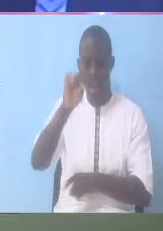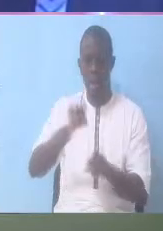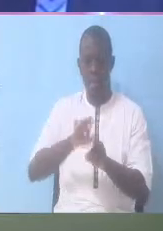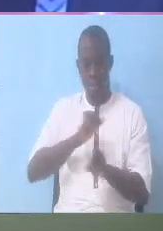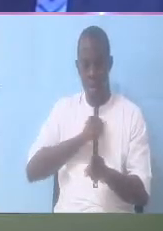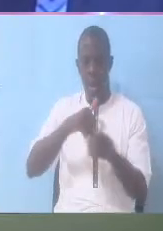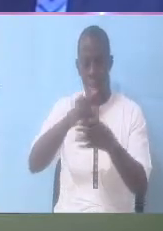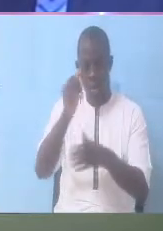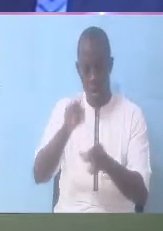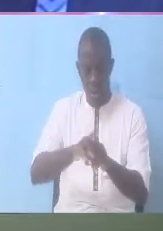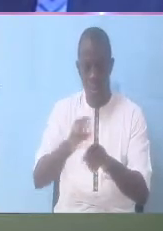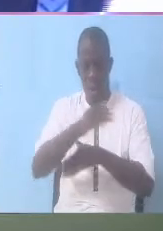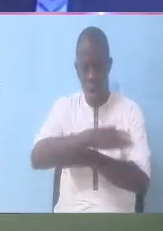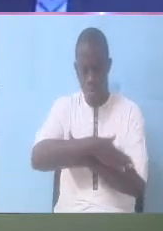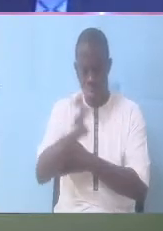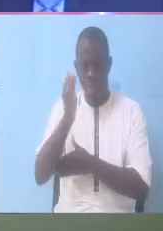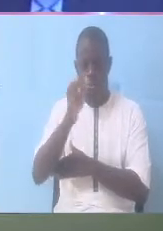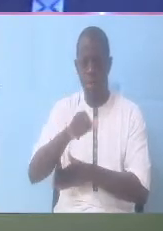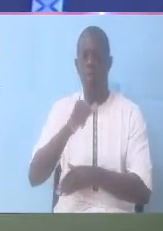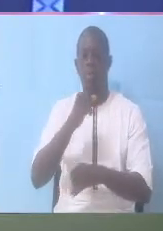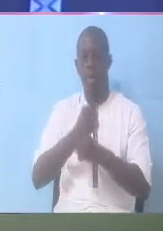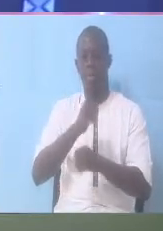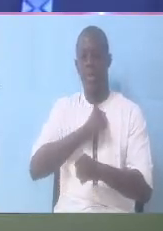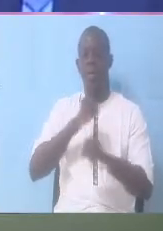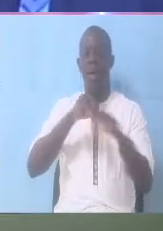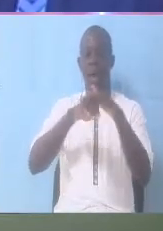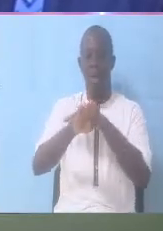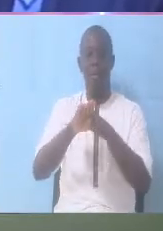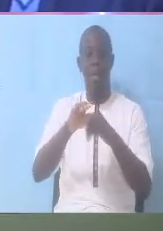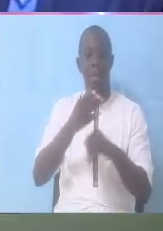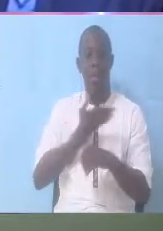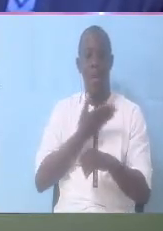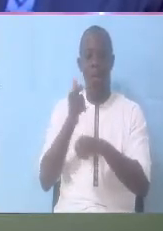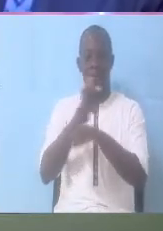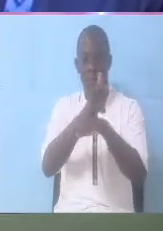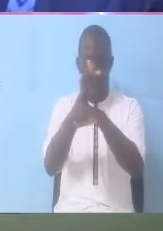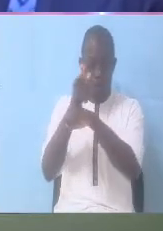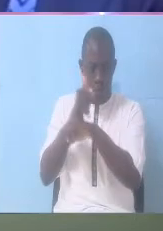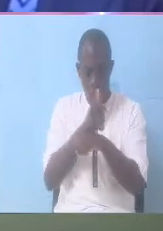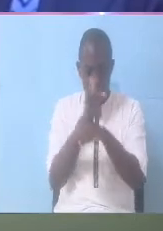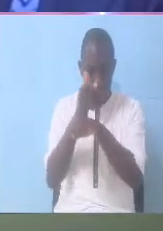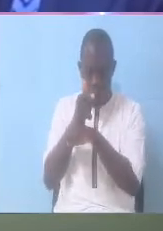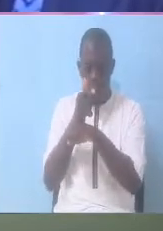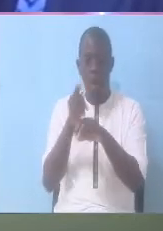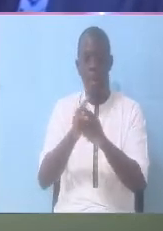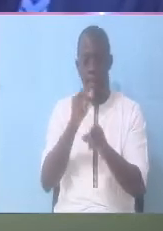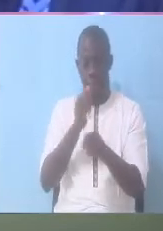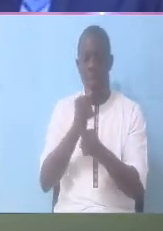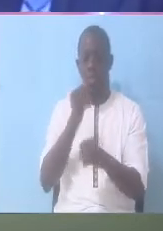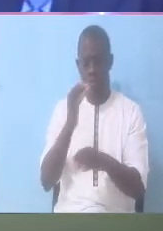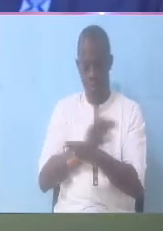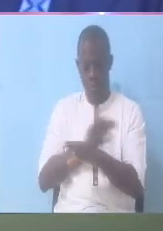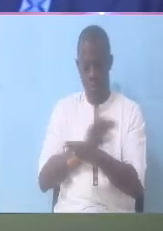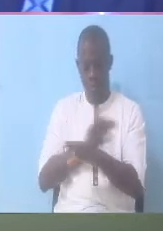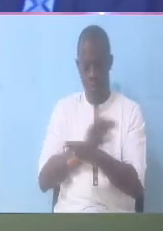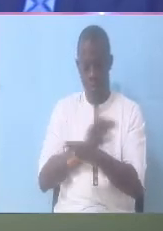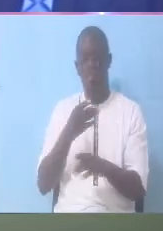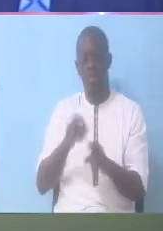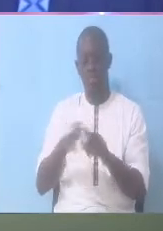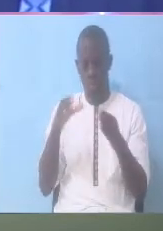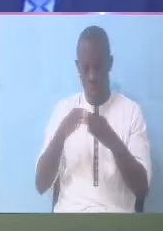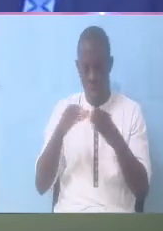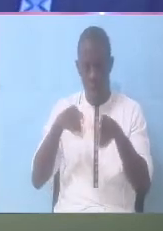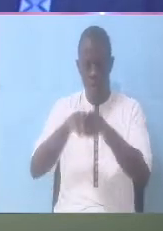praye dunnang. Tumbul came with a video recorder. That's something that record a video. Tumbul birabe